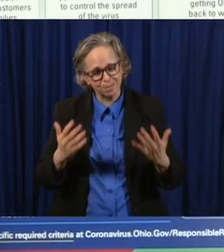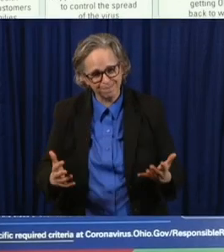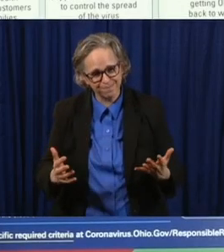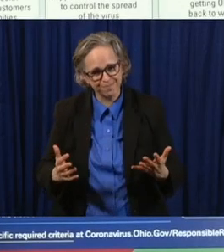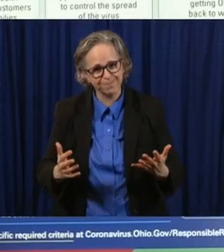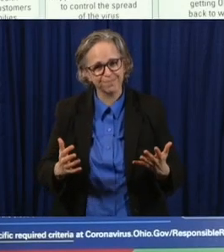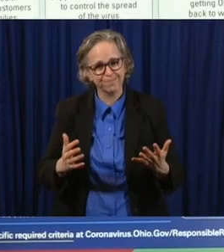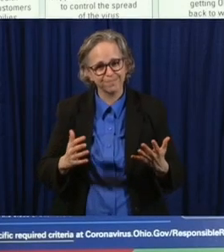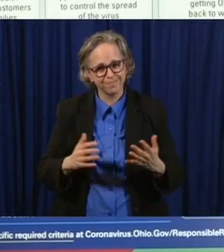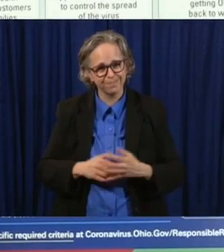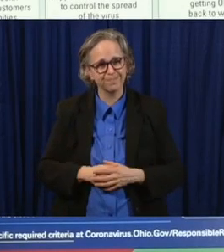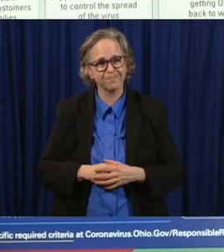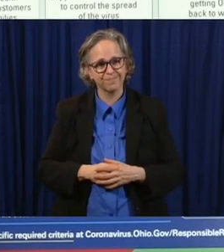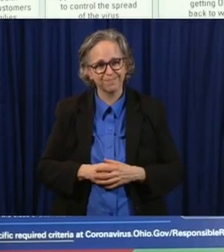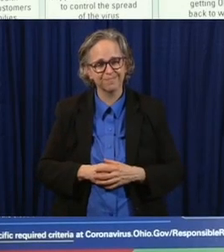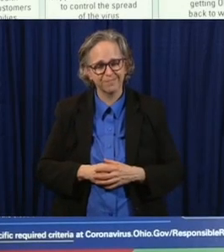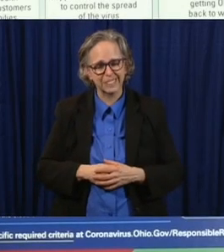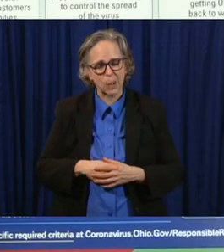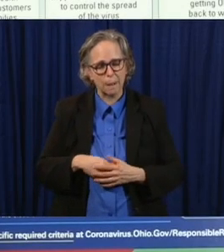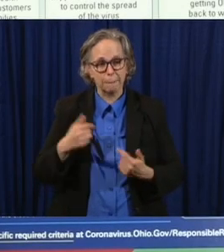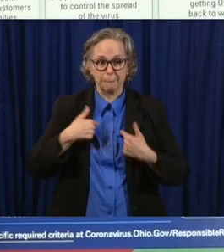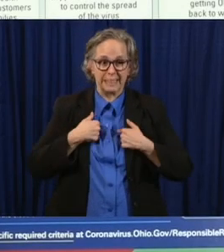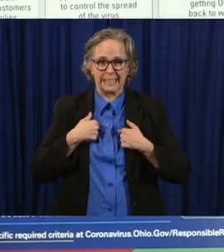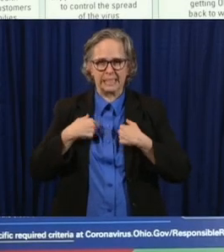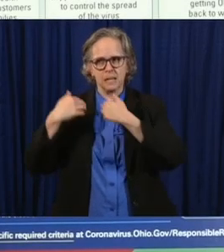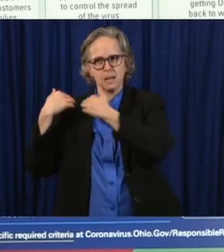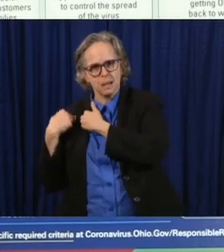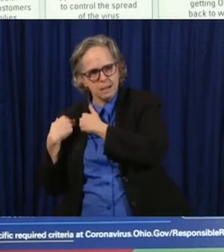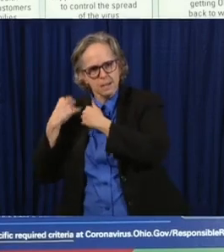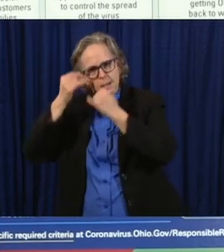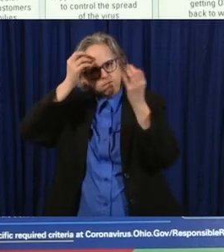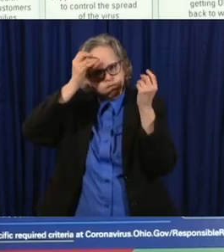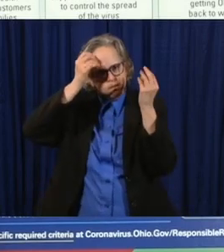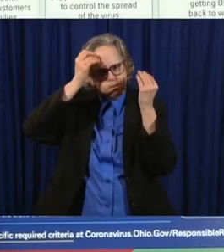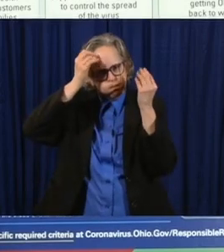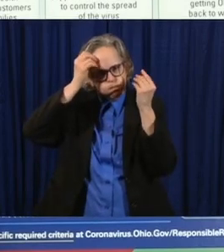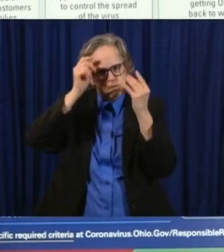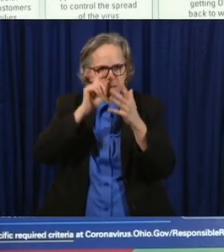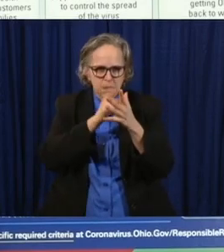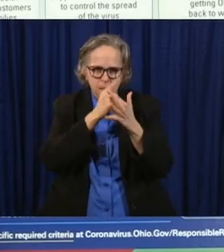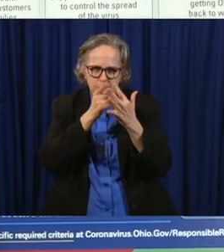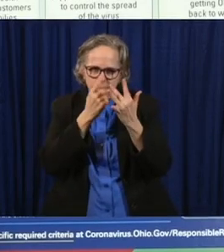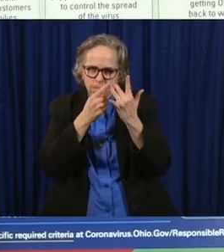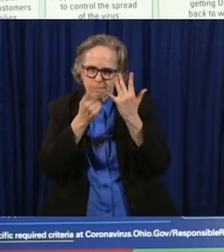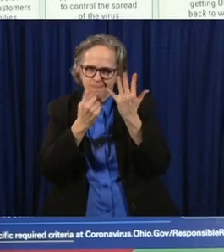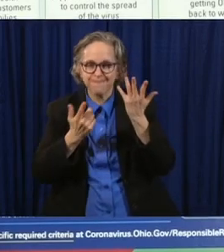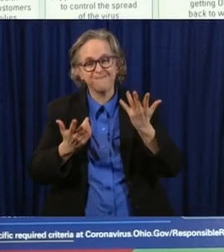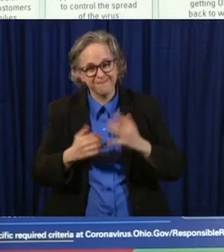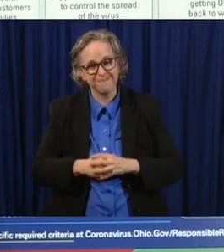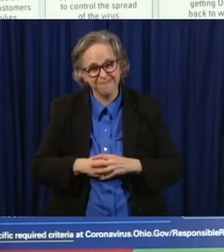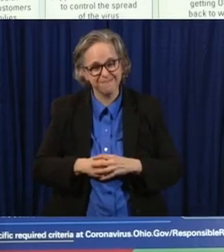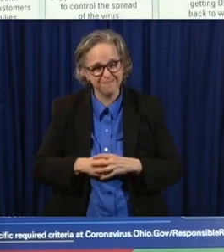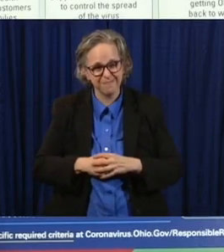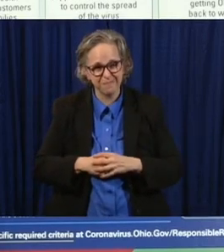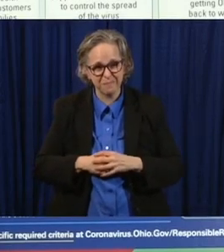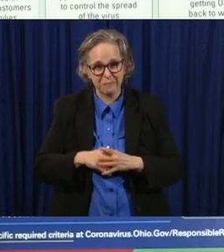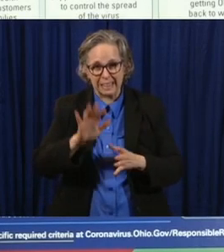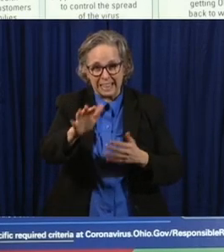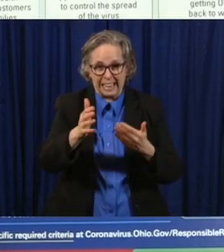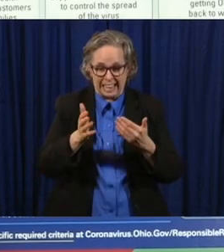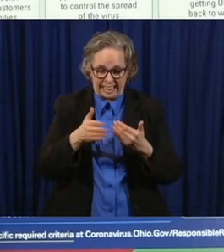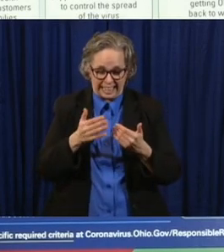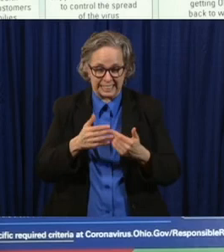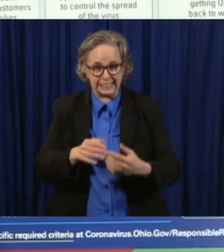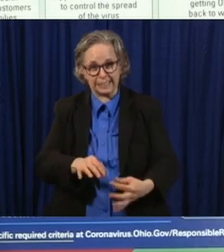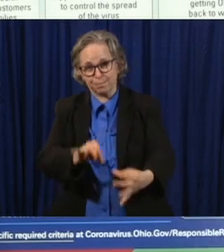that has to be factored in. So when you make a decision like this, there's no easy decision. You